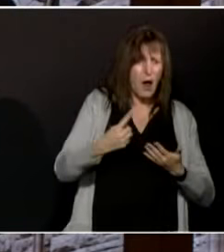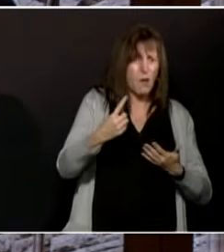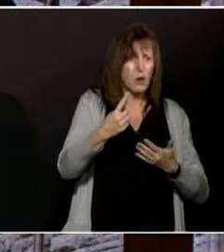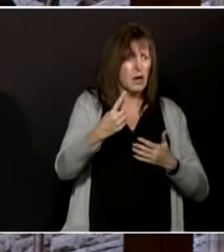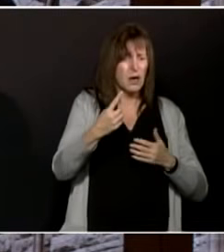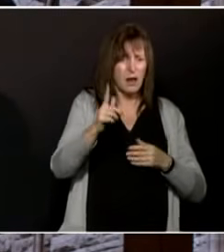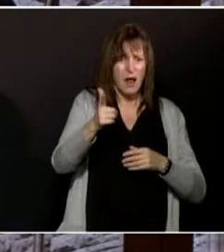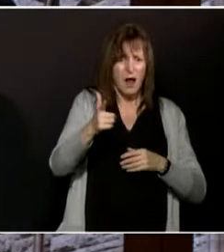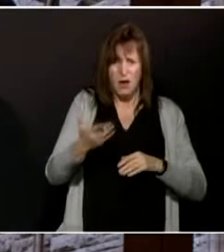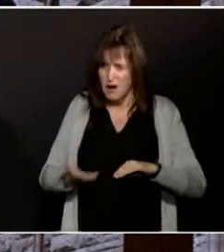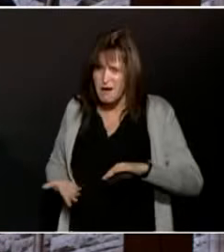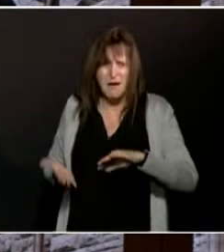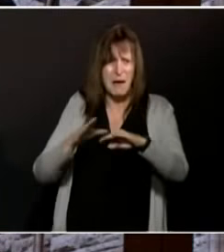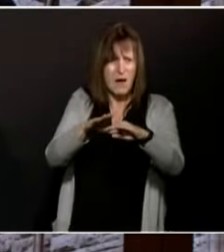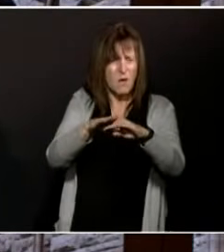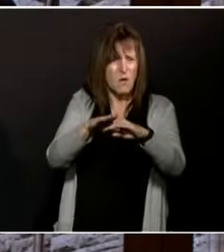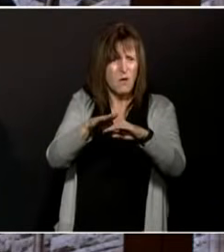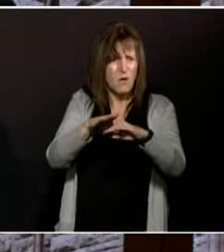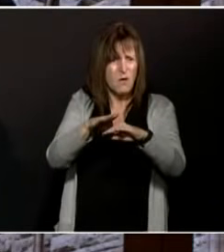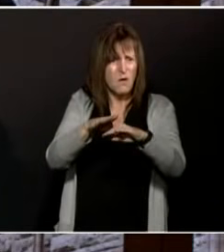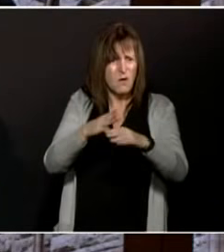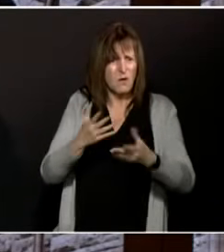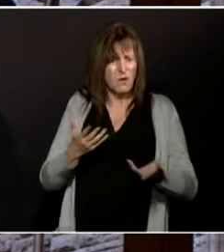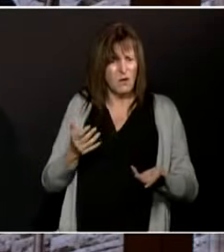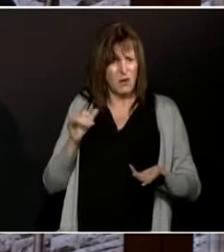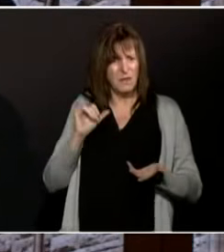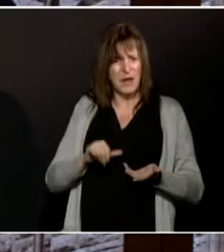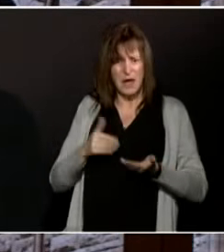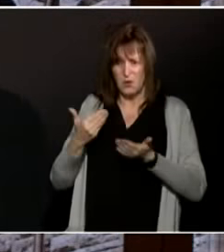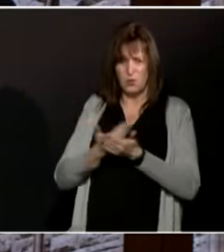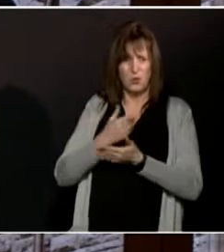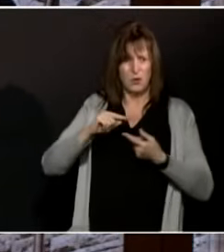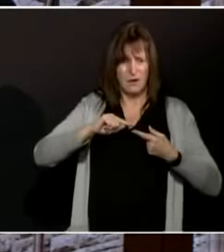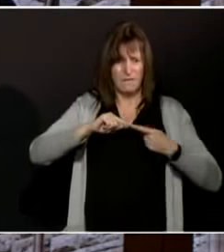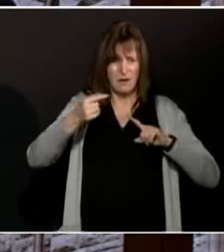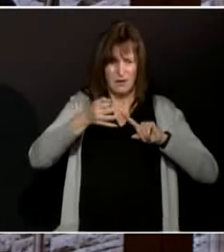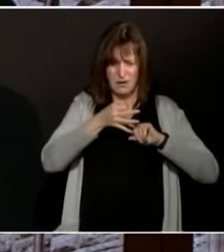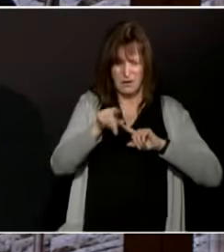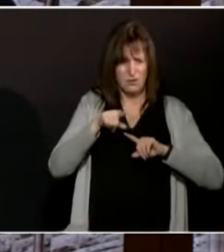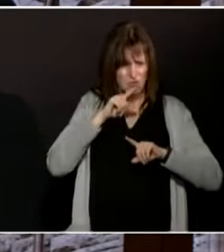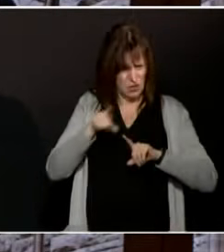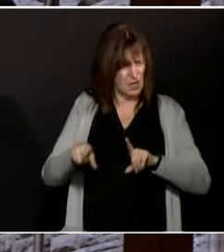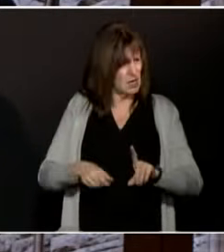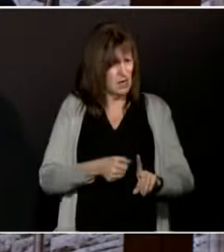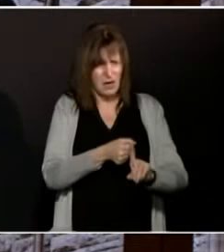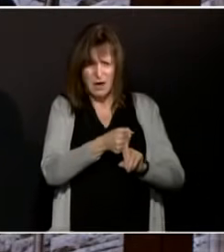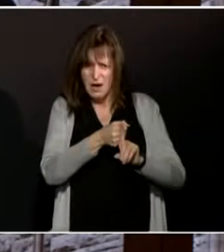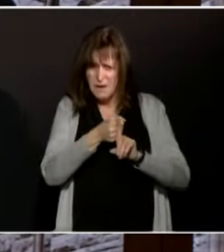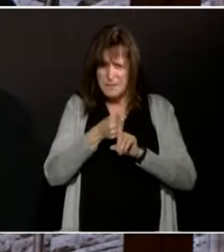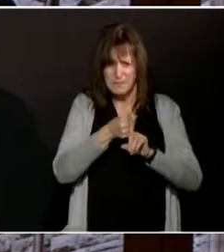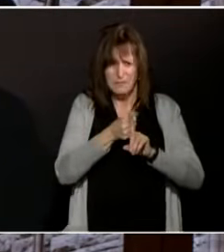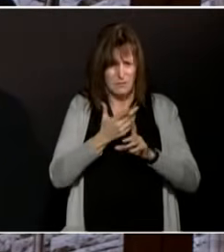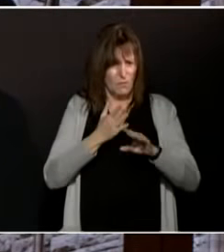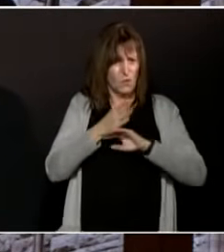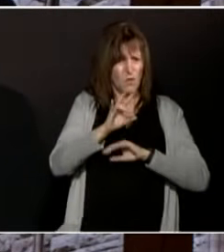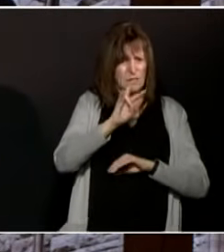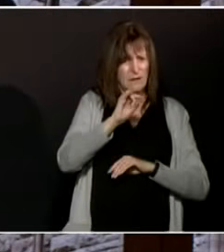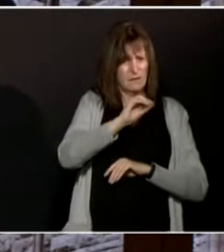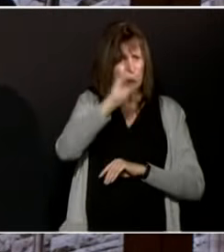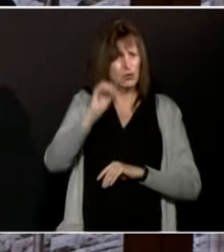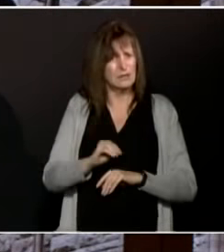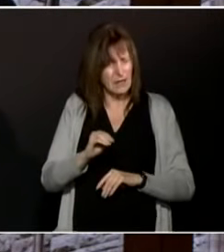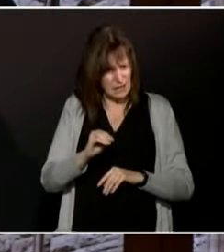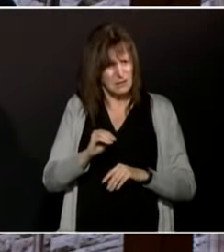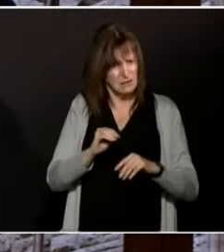tells us what the variants are making an impact. And as Dr. Brown's alluded to, that they now make over 70% of our samples being submitted. And of